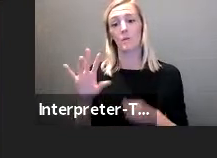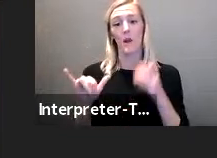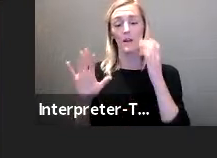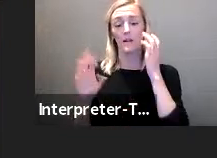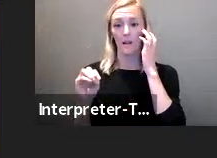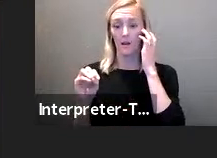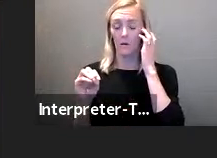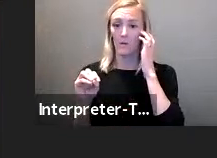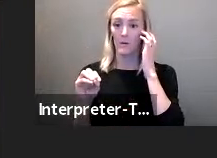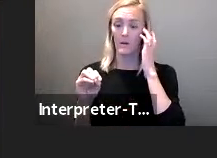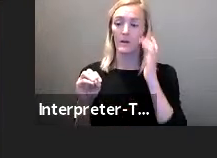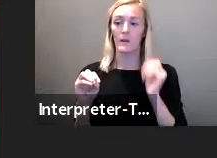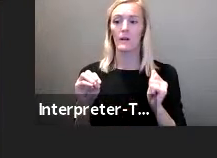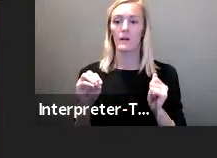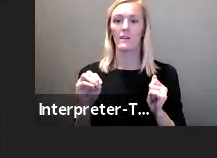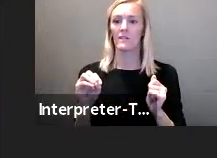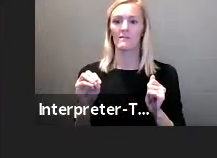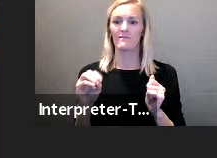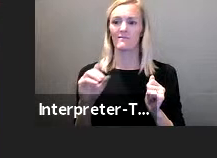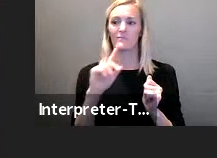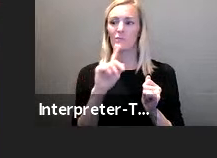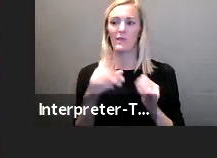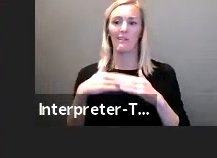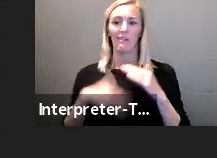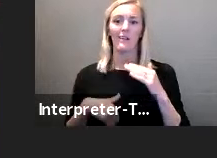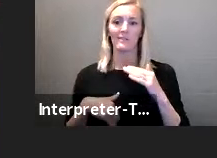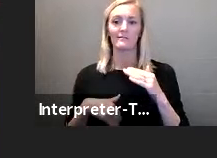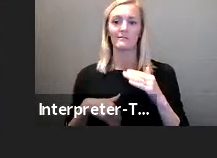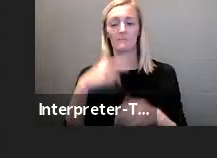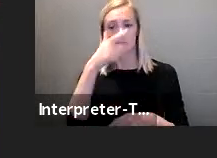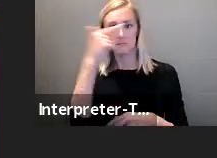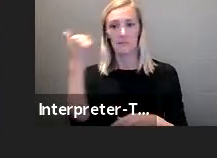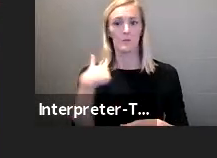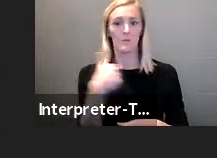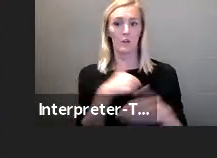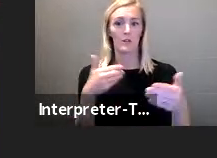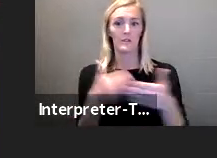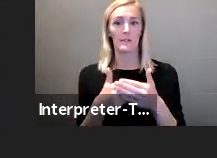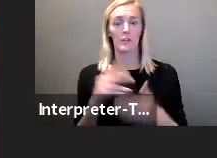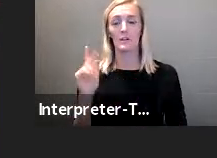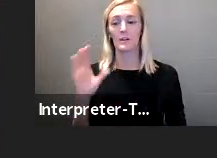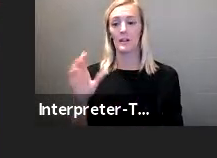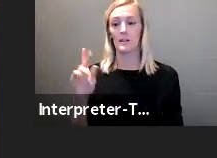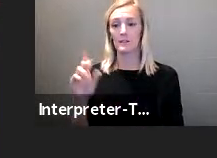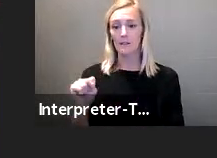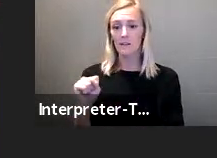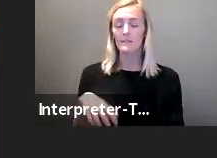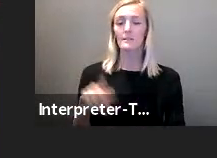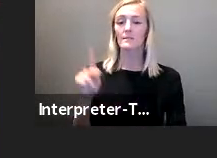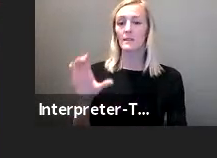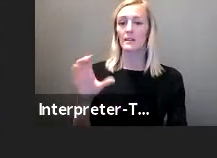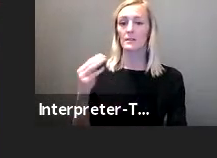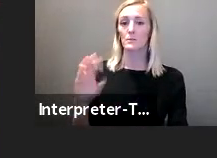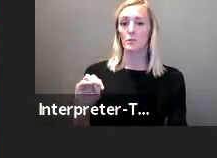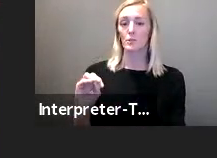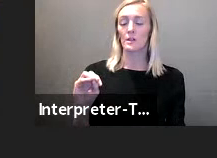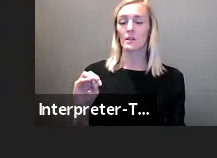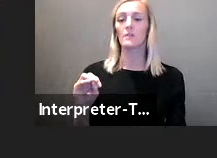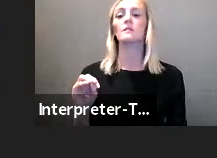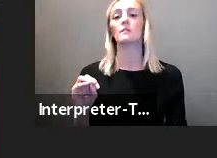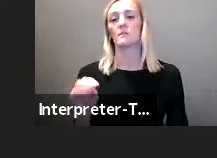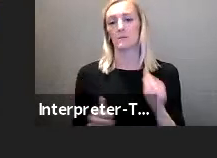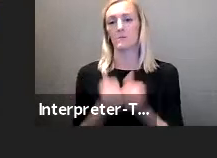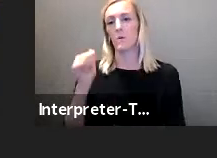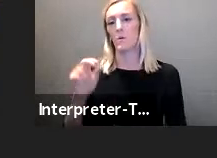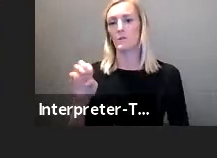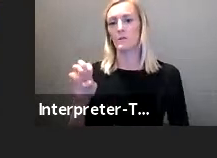we get even less than that. So because we're near Kansas City, Kansas, and Kansas City, Missouri, most of the